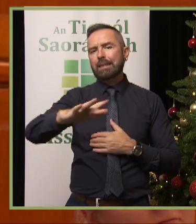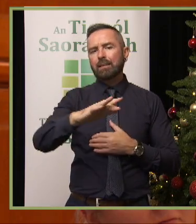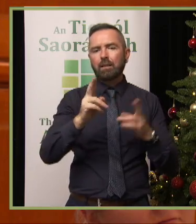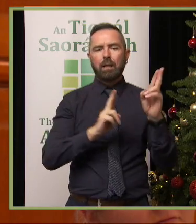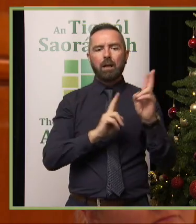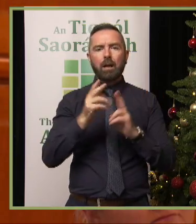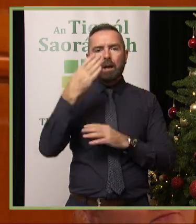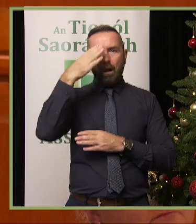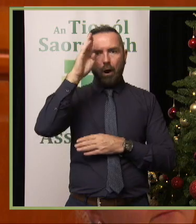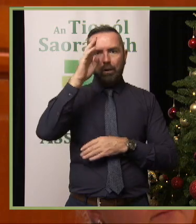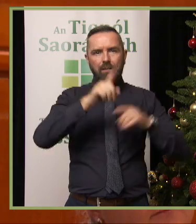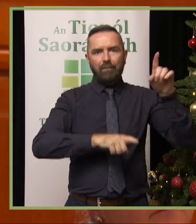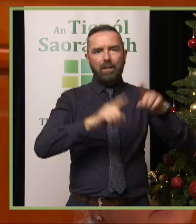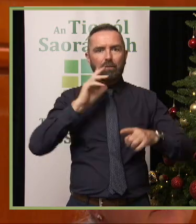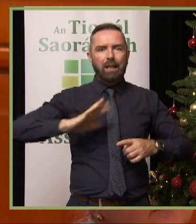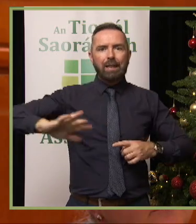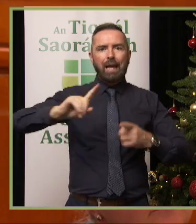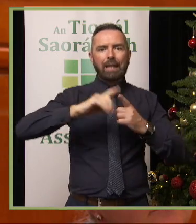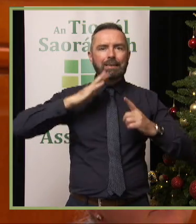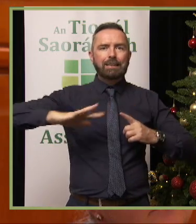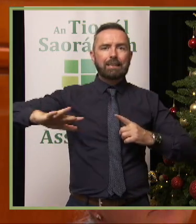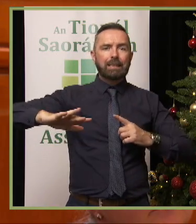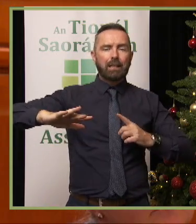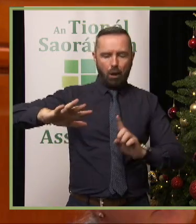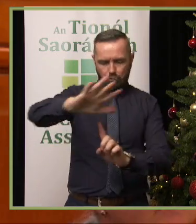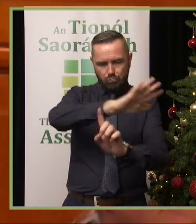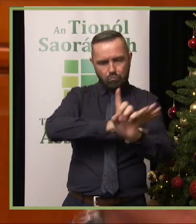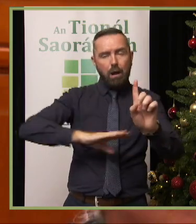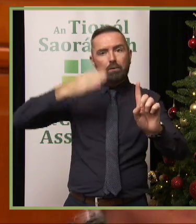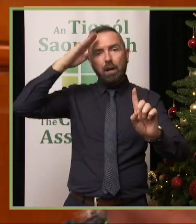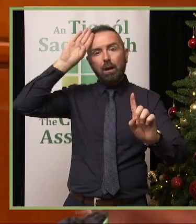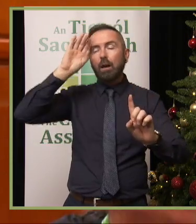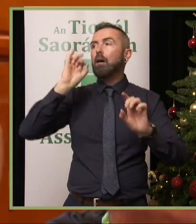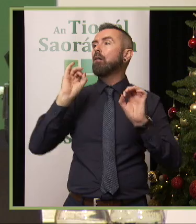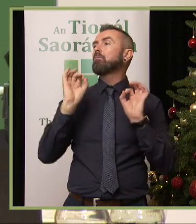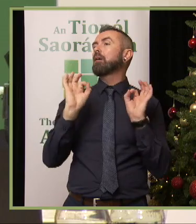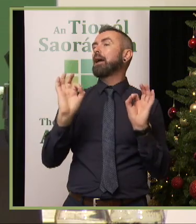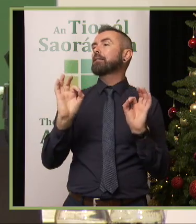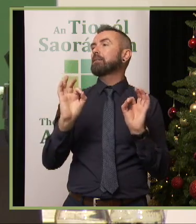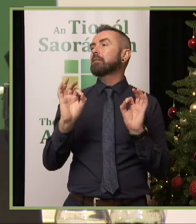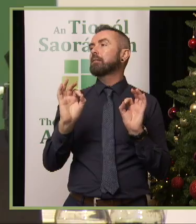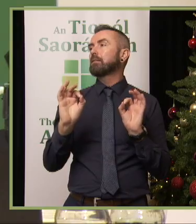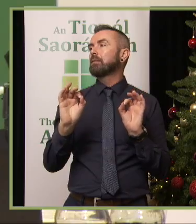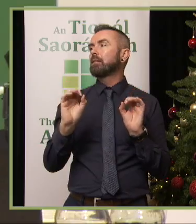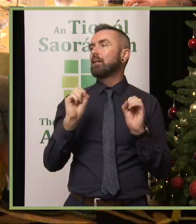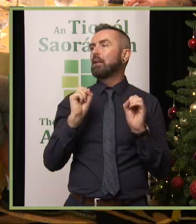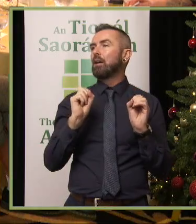Ireland's varied land and seascapes across and around the island. Okay, sorry, I shouldn't have said excellent, swaying the That's my room. proposal. All in favour?